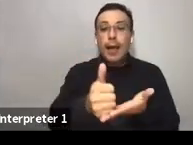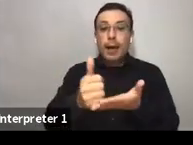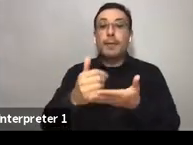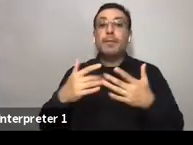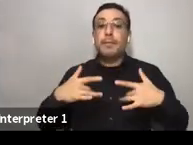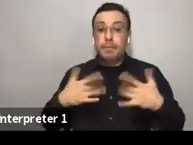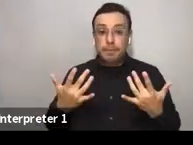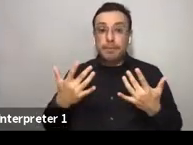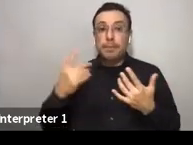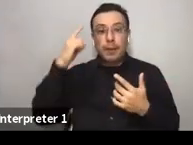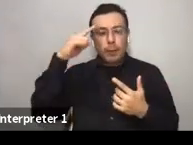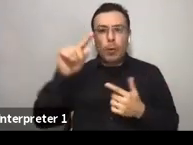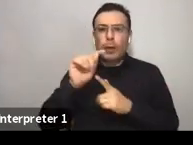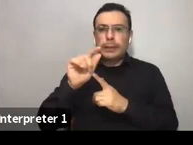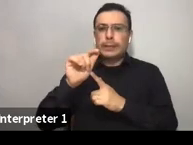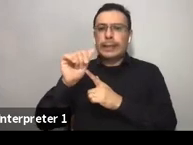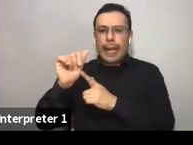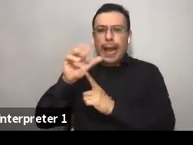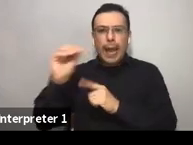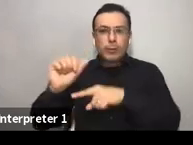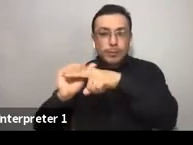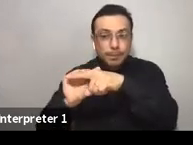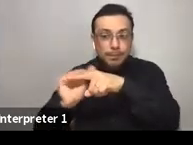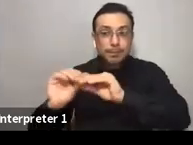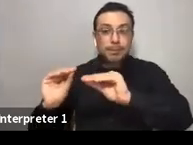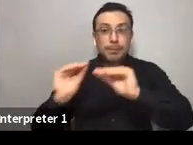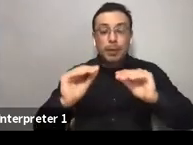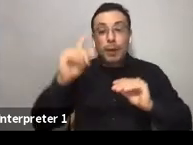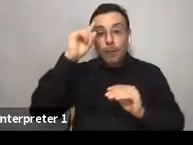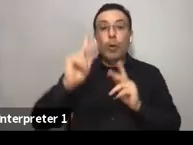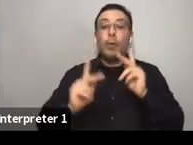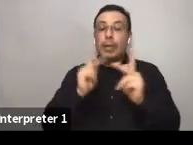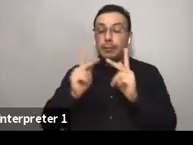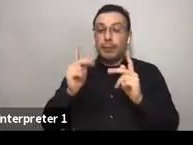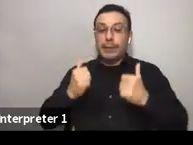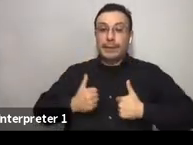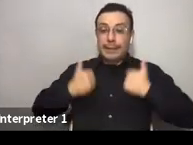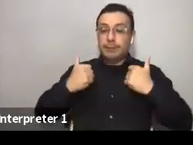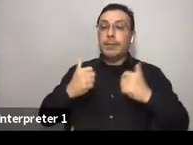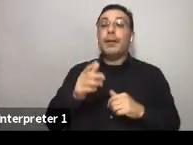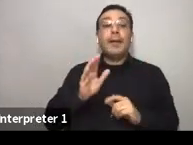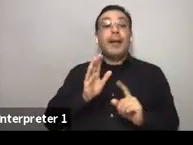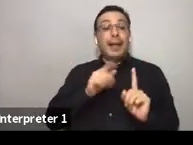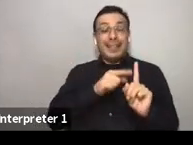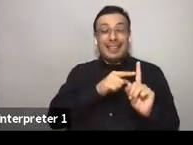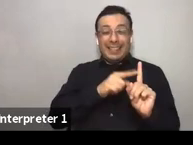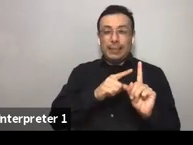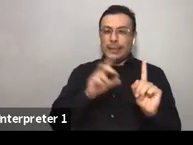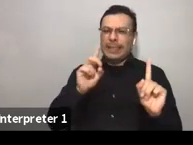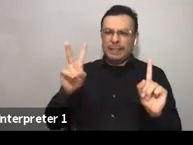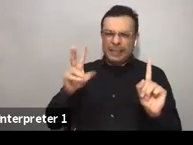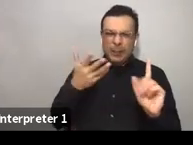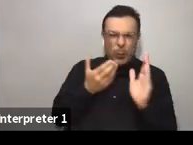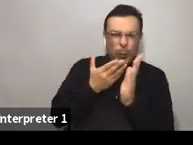on TA and training on survivor privacy, confidentiality, best practices, and tech safety